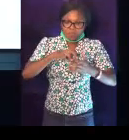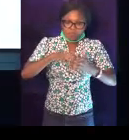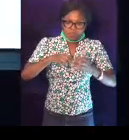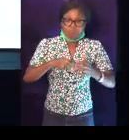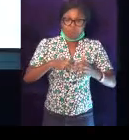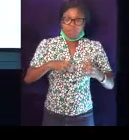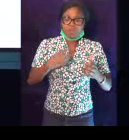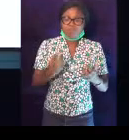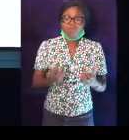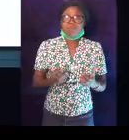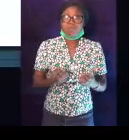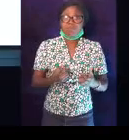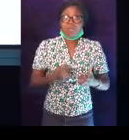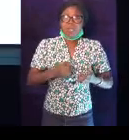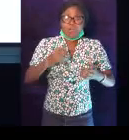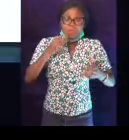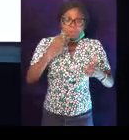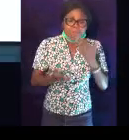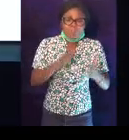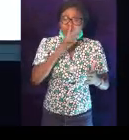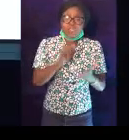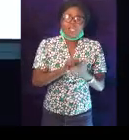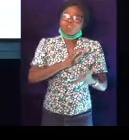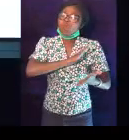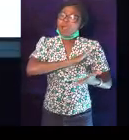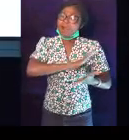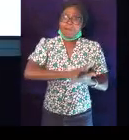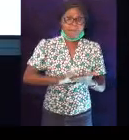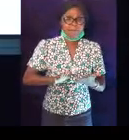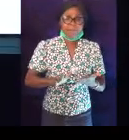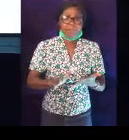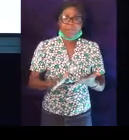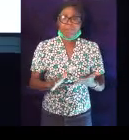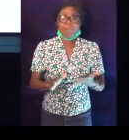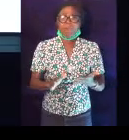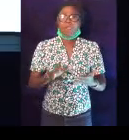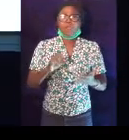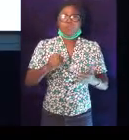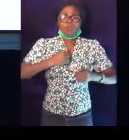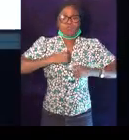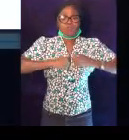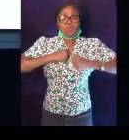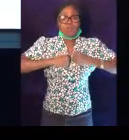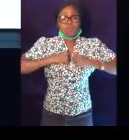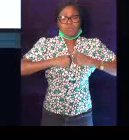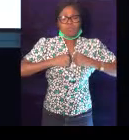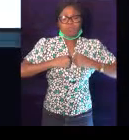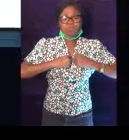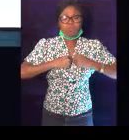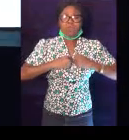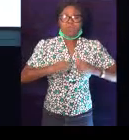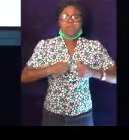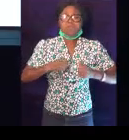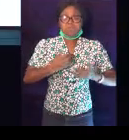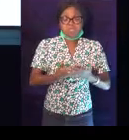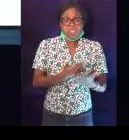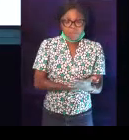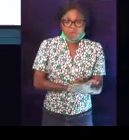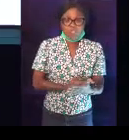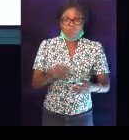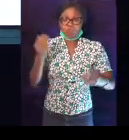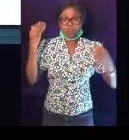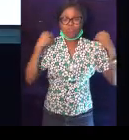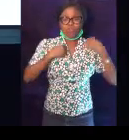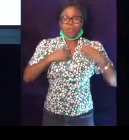observe personal hygiene. Personal hygiene here, we are referring to your regular bath, you take your bath in the